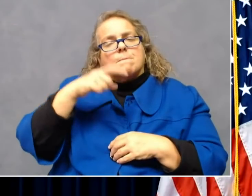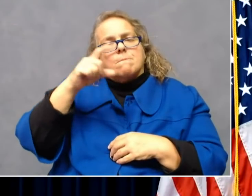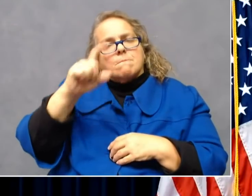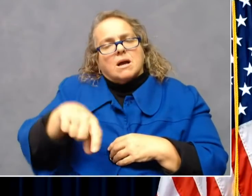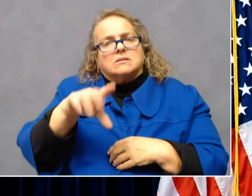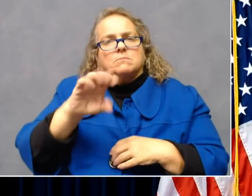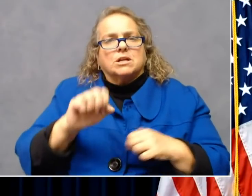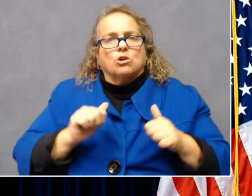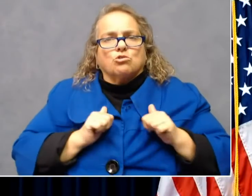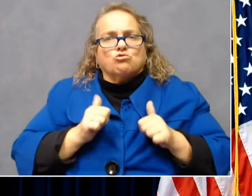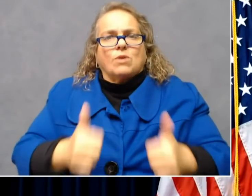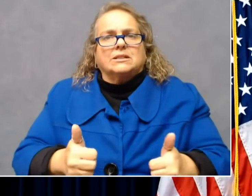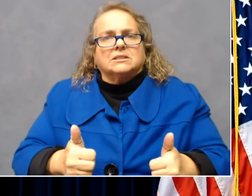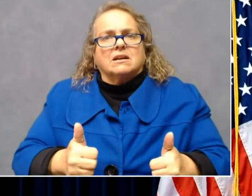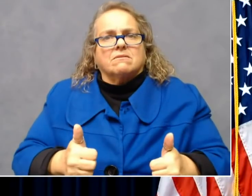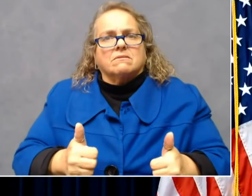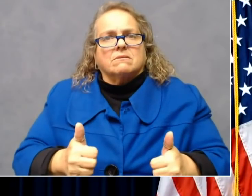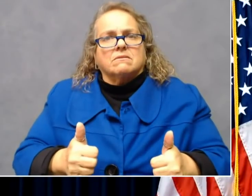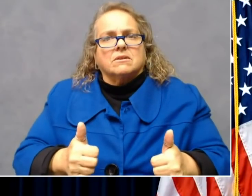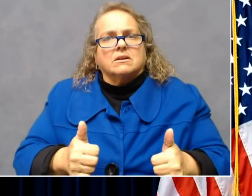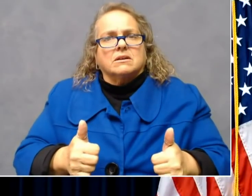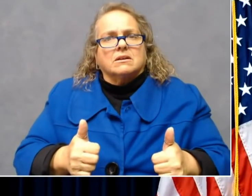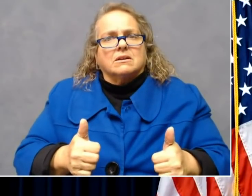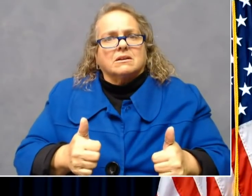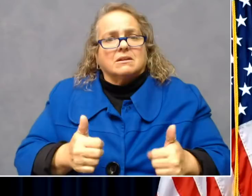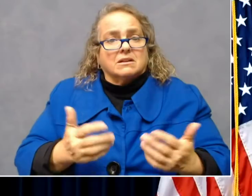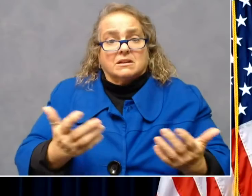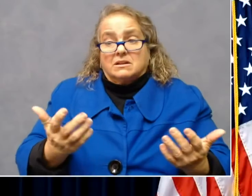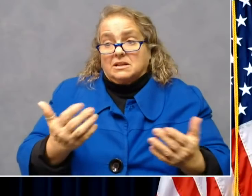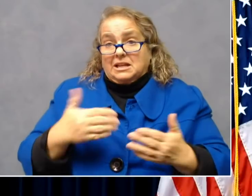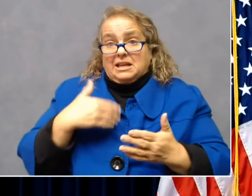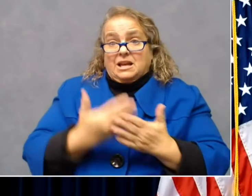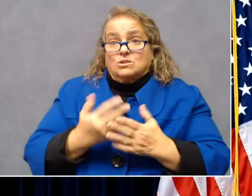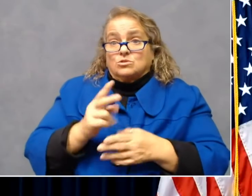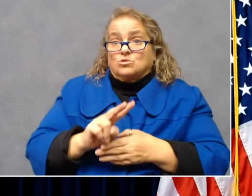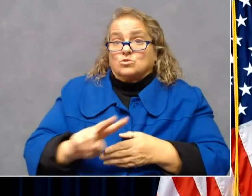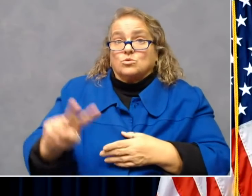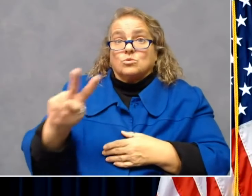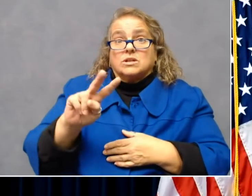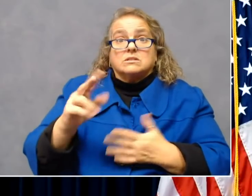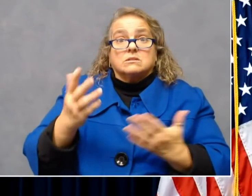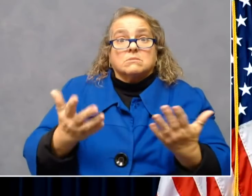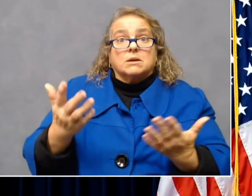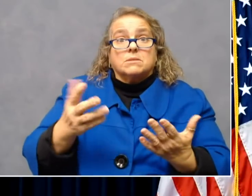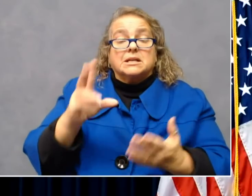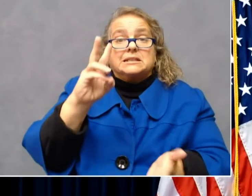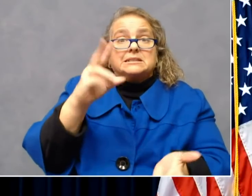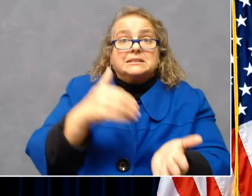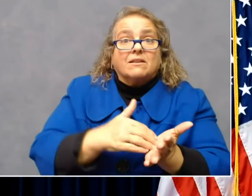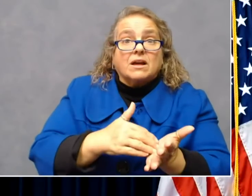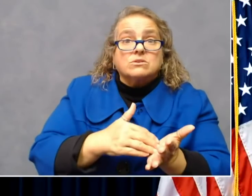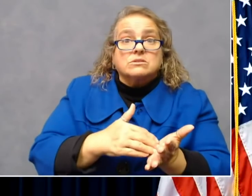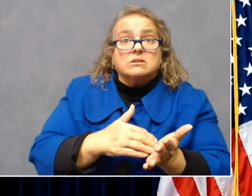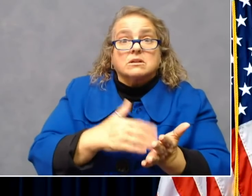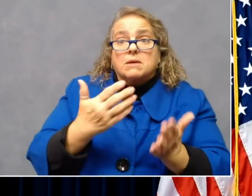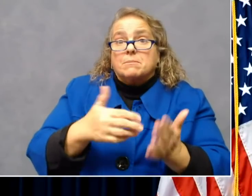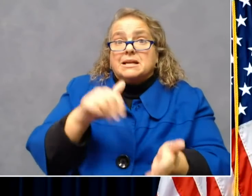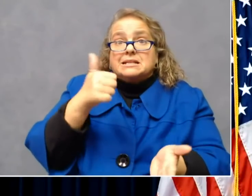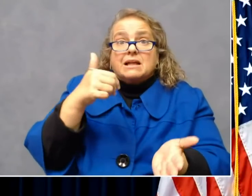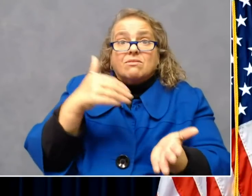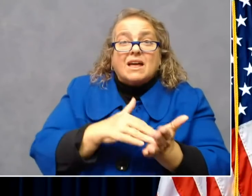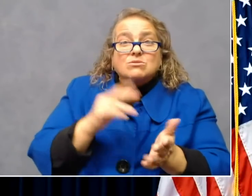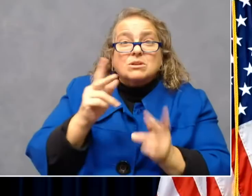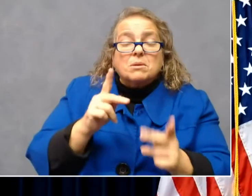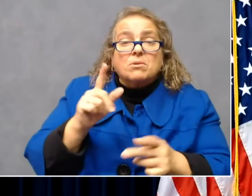is it 6,000 in the next 2 weeks? By the end of the month, is it 10,000 people a day in